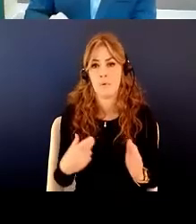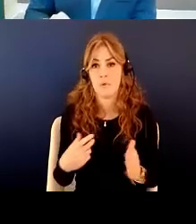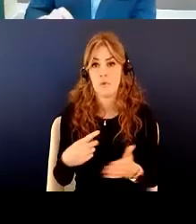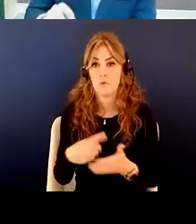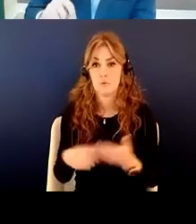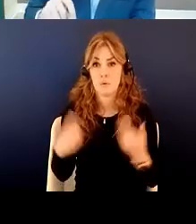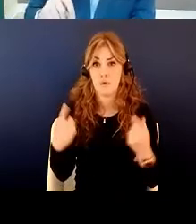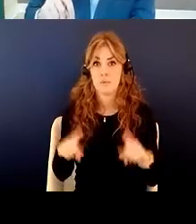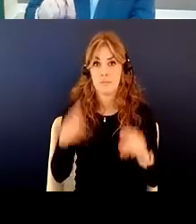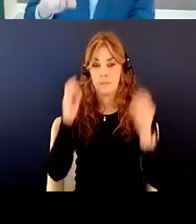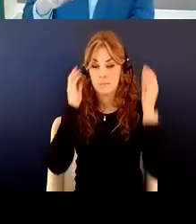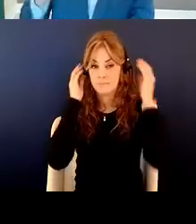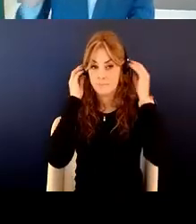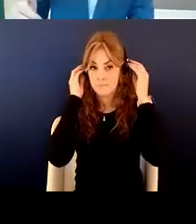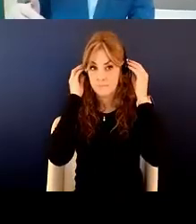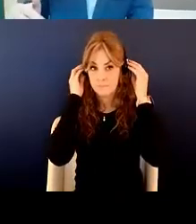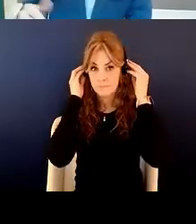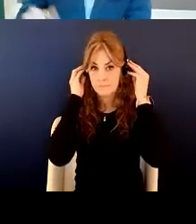happening is that